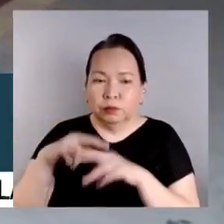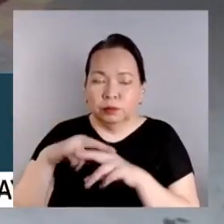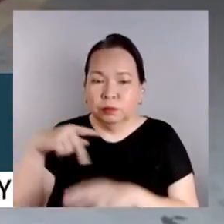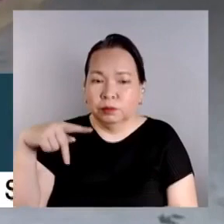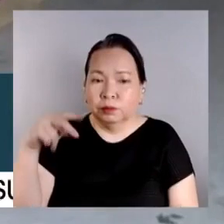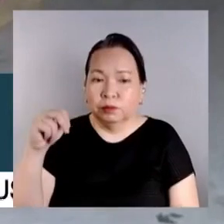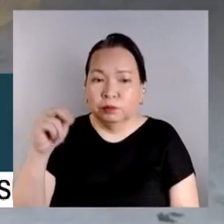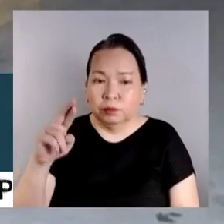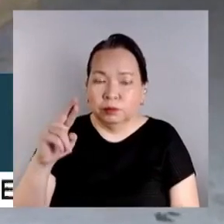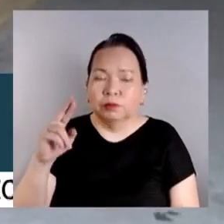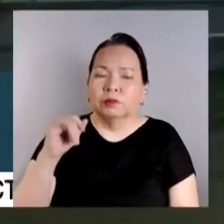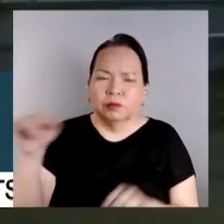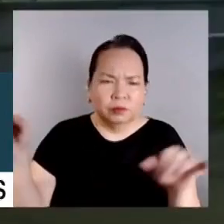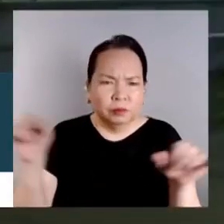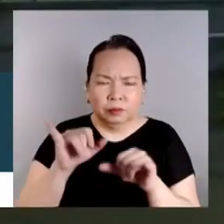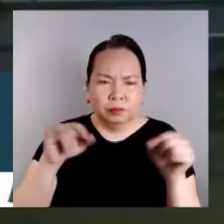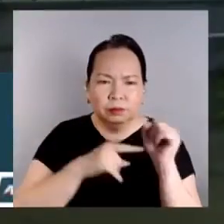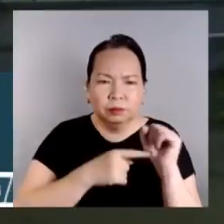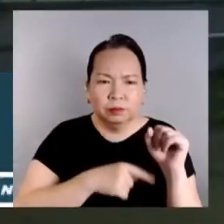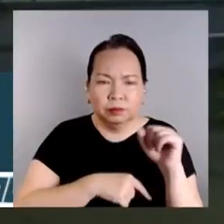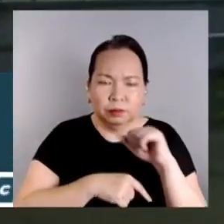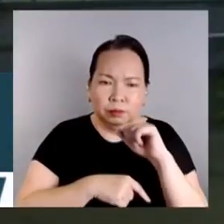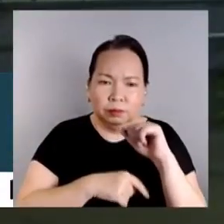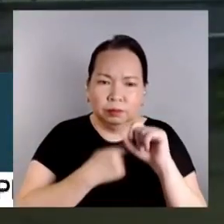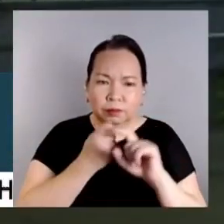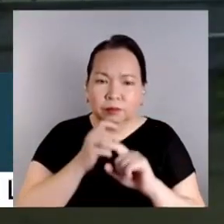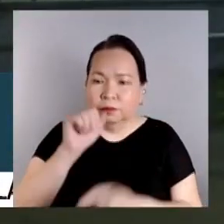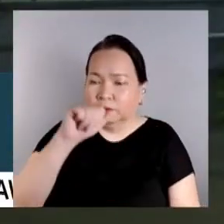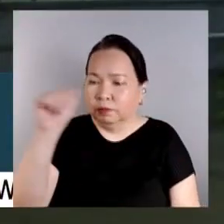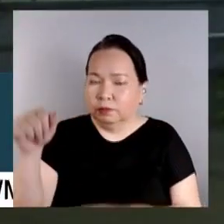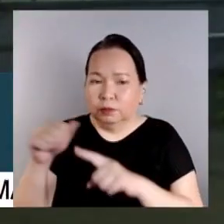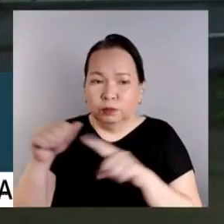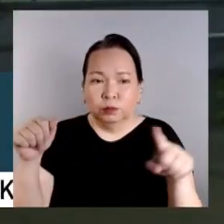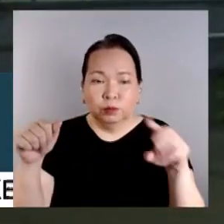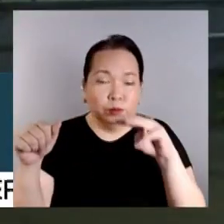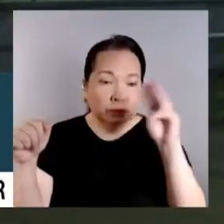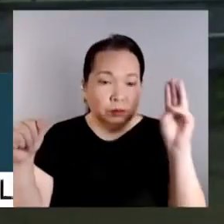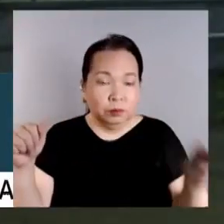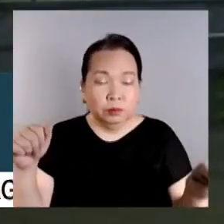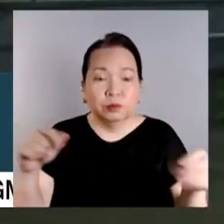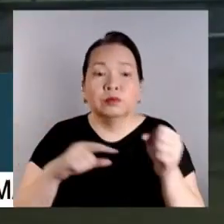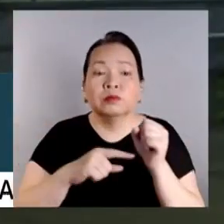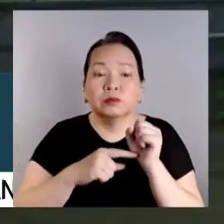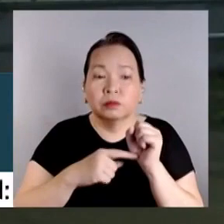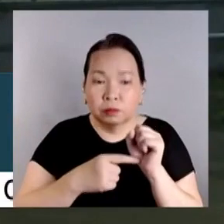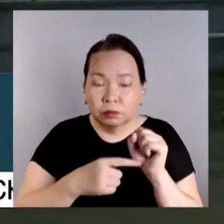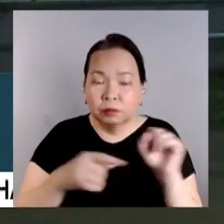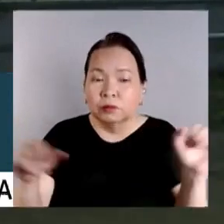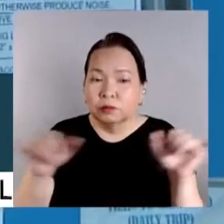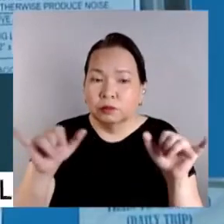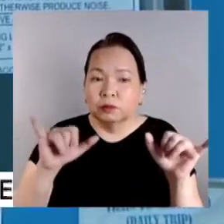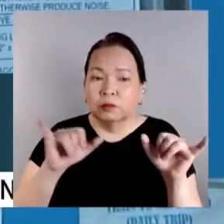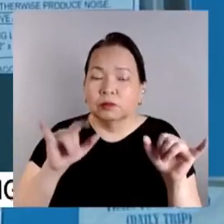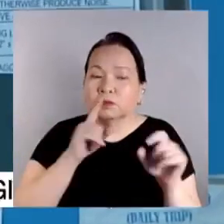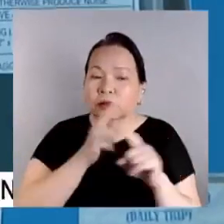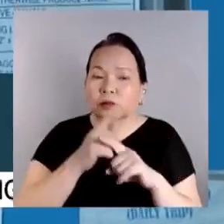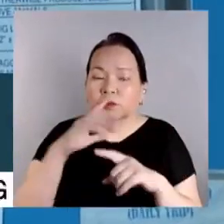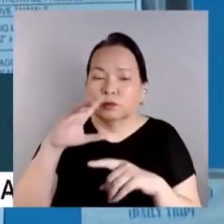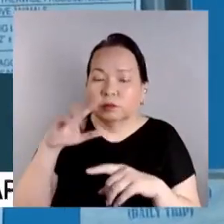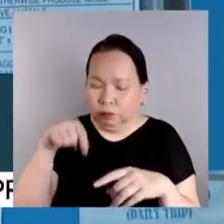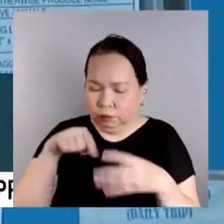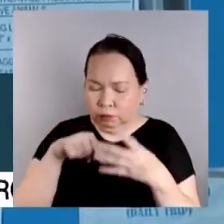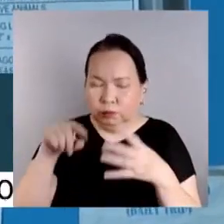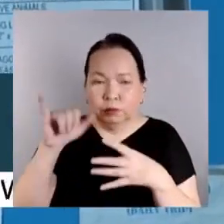from Alabang to Manila. Meanwhile, they plan to start the construction of the North-South Commuter Railway by June 30th. It will run from